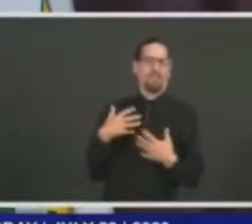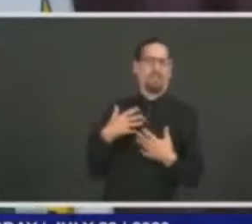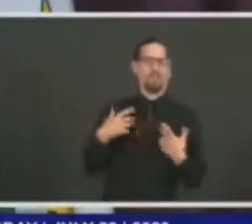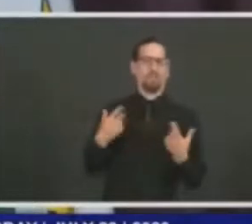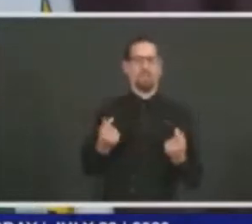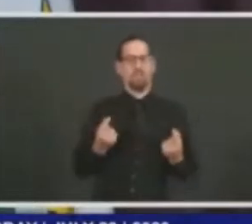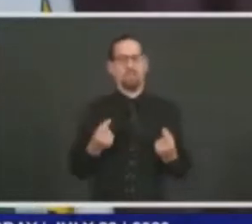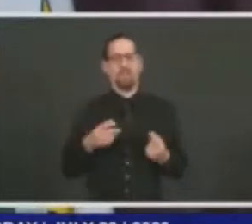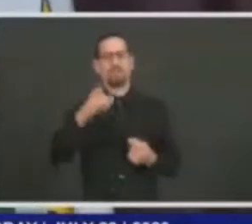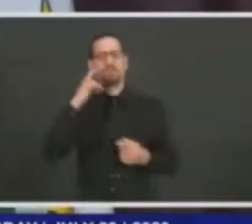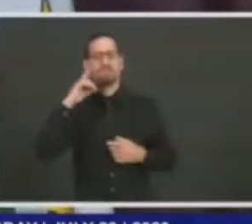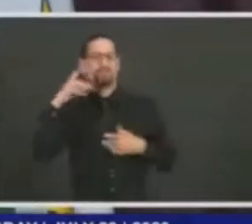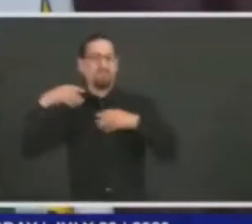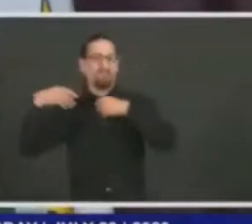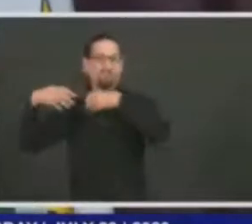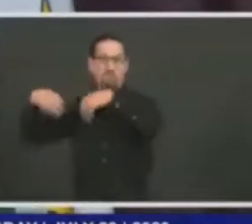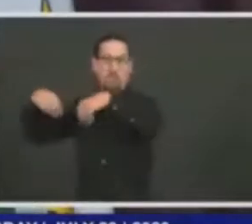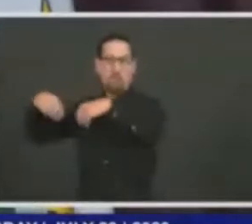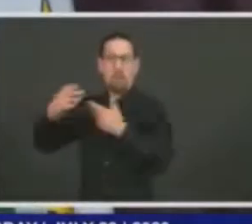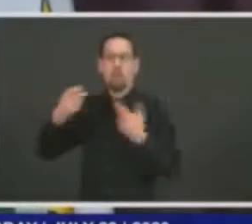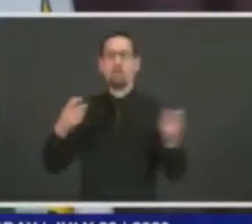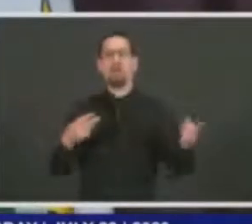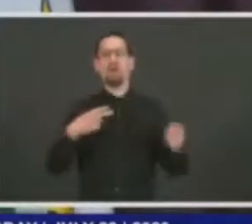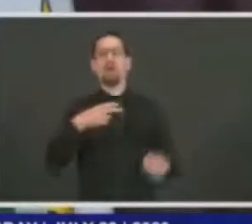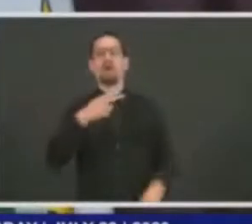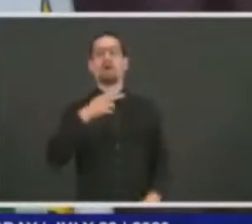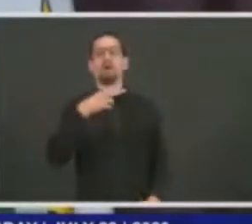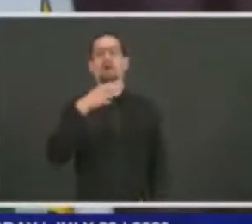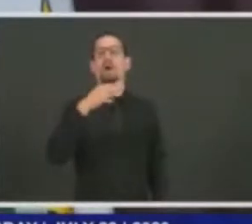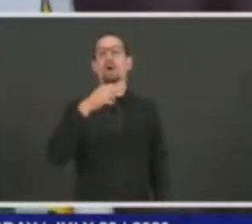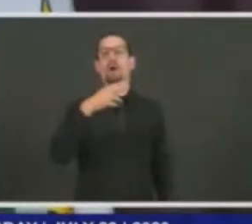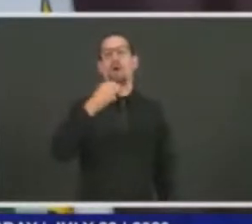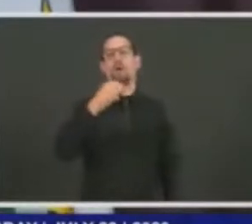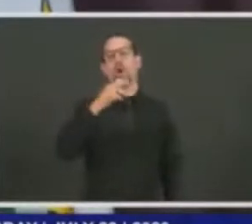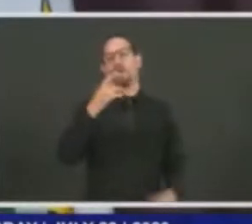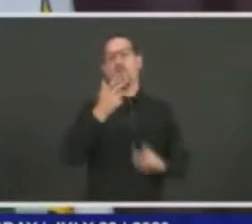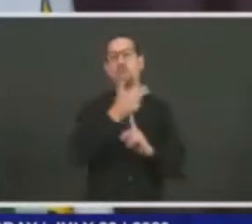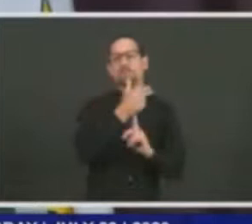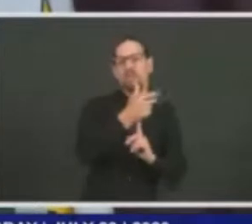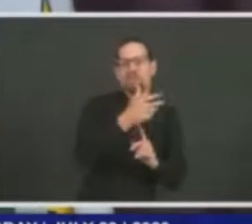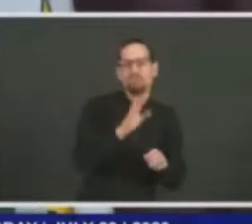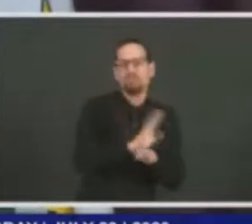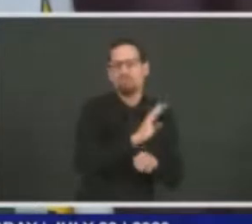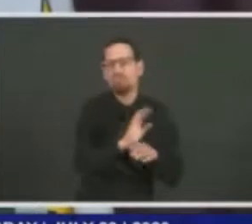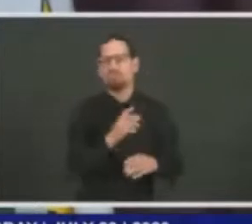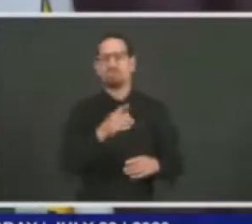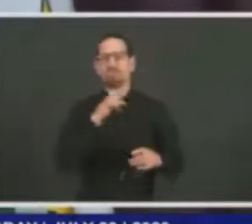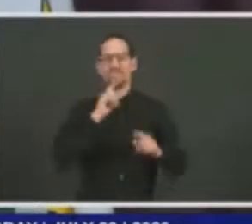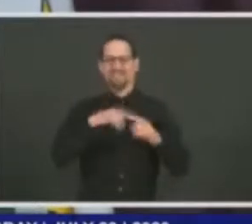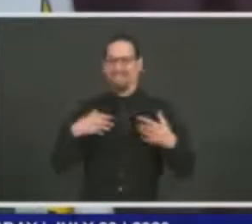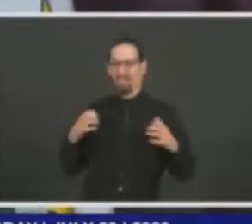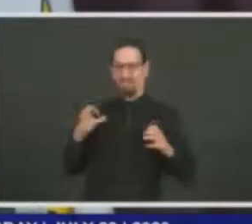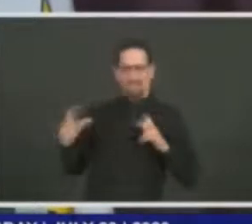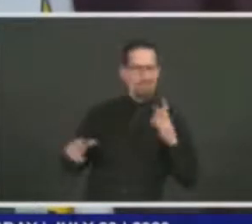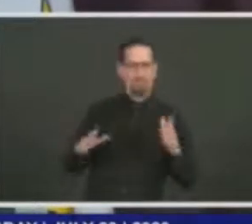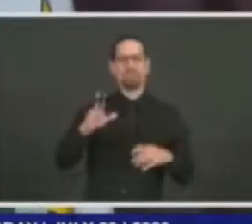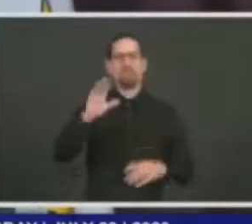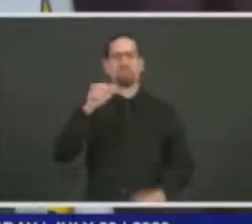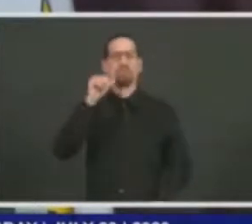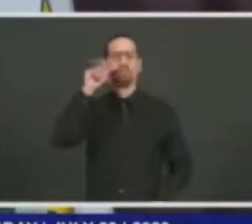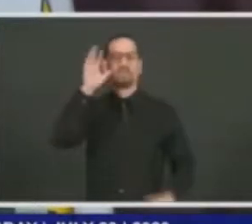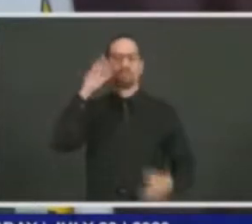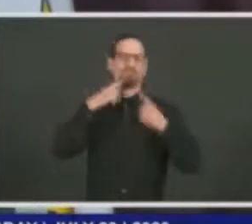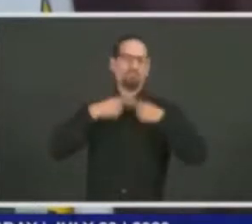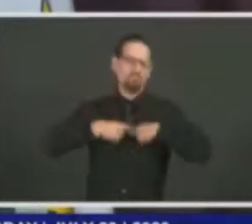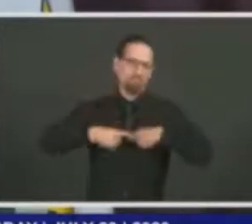retail or accommodation or hospitality that has been so hard hit. So yesterday, I announced that we'll be dedicating $45 million